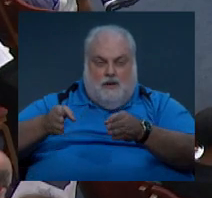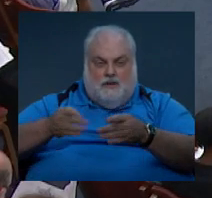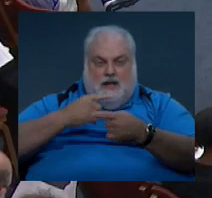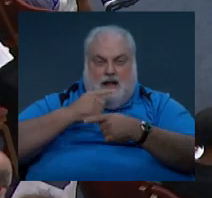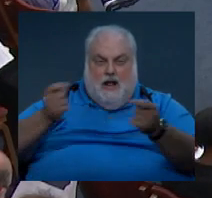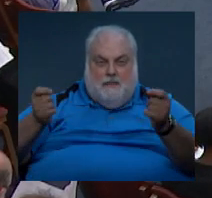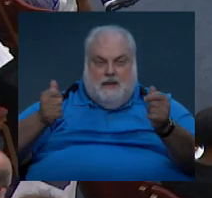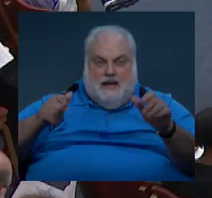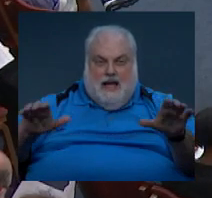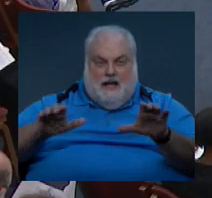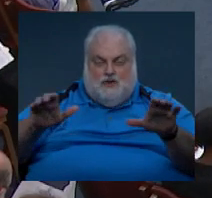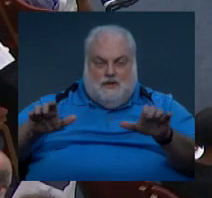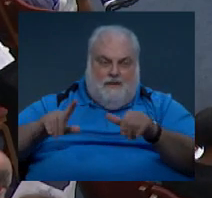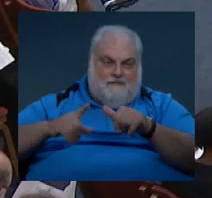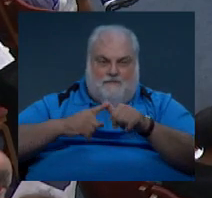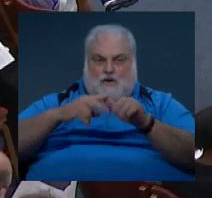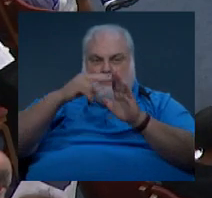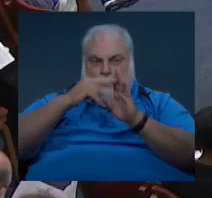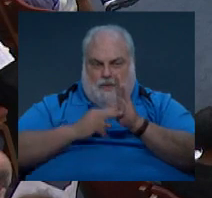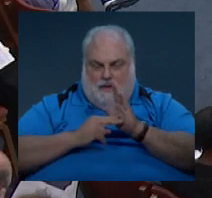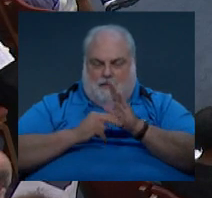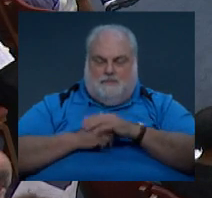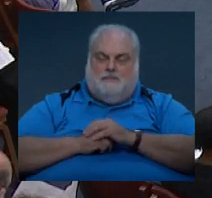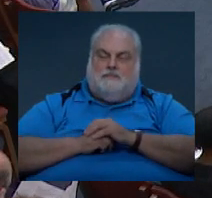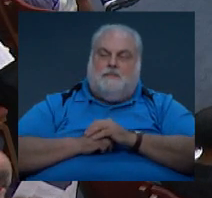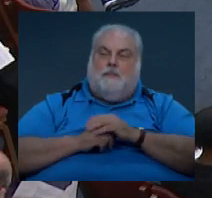the purposes, first reading.